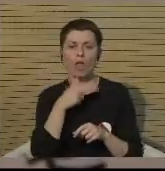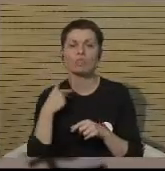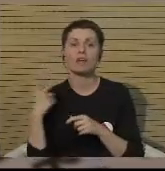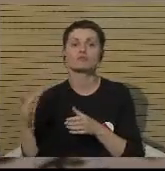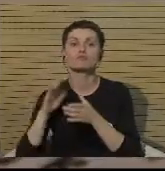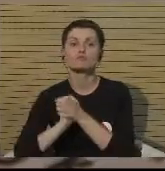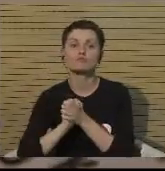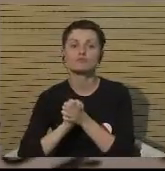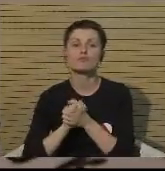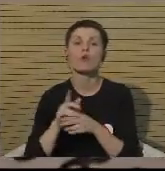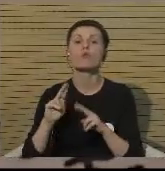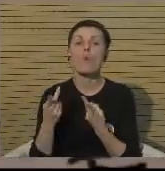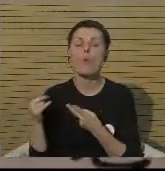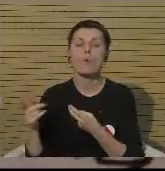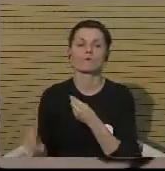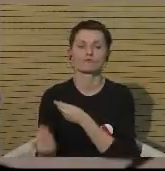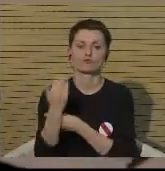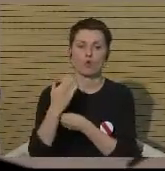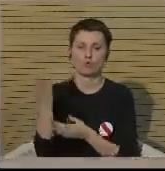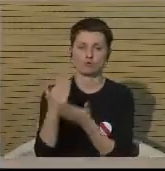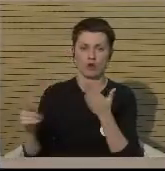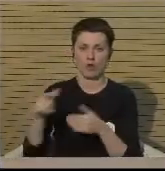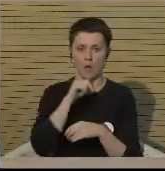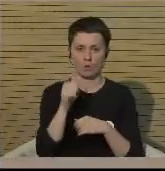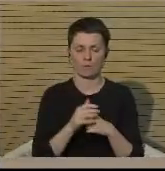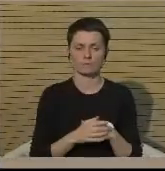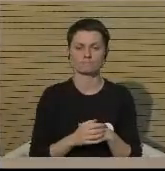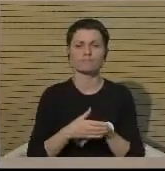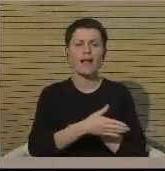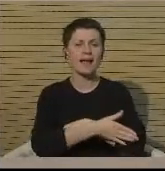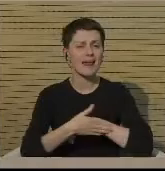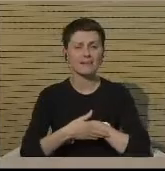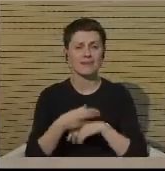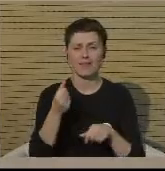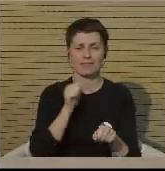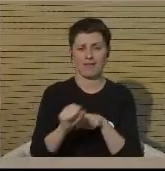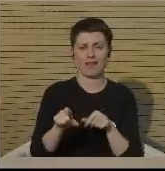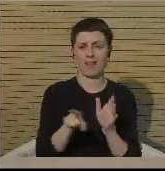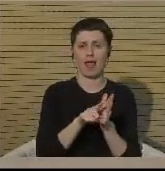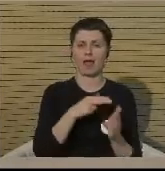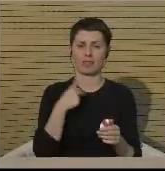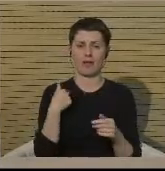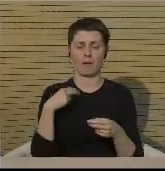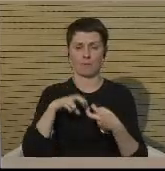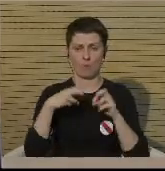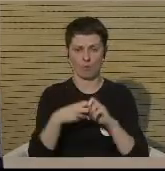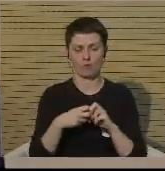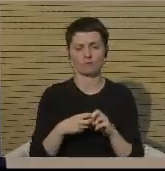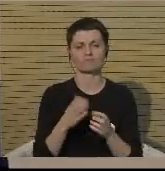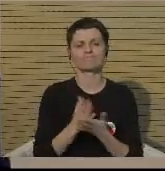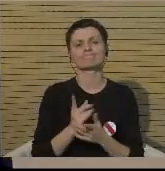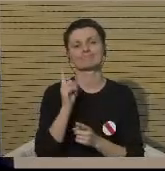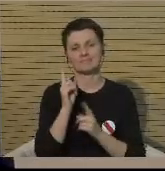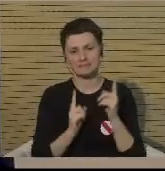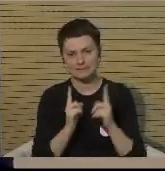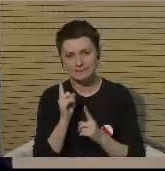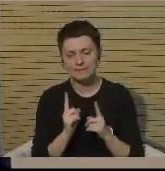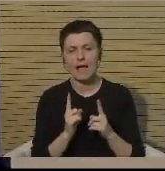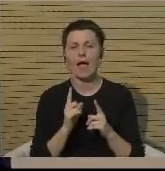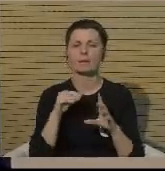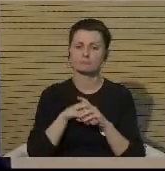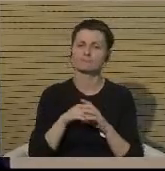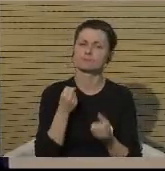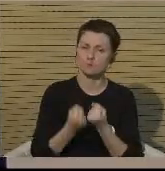on listening of our friends from Eastern part of Europe. The border is not a problem to us.